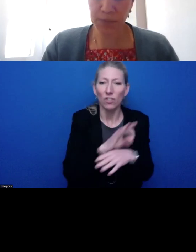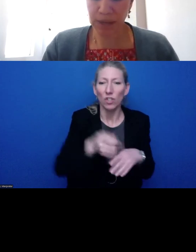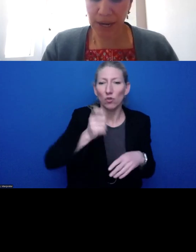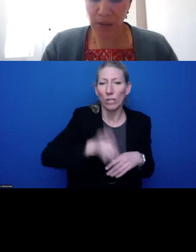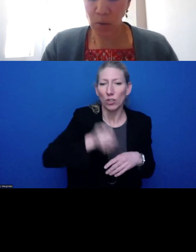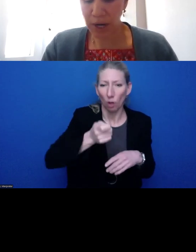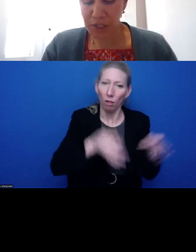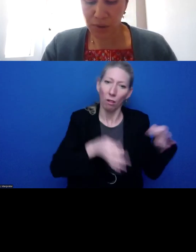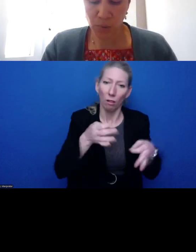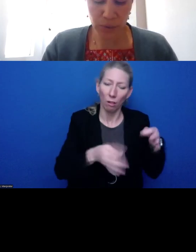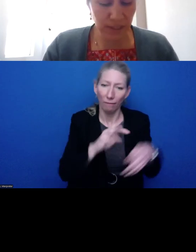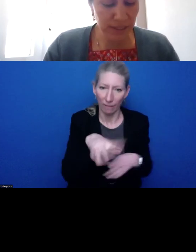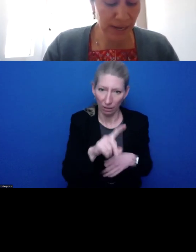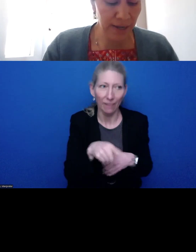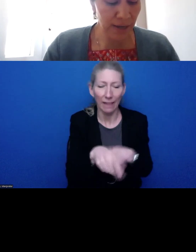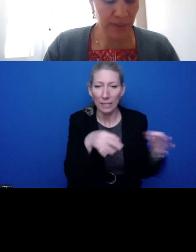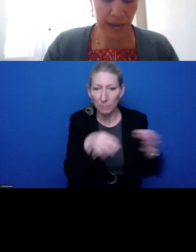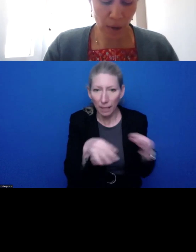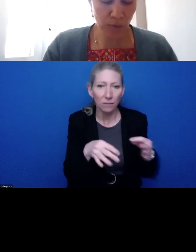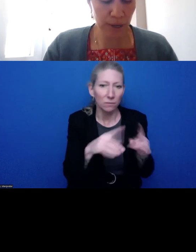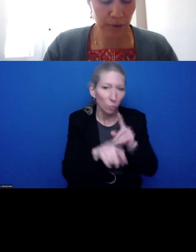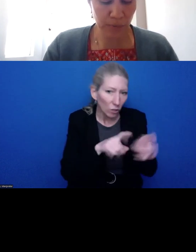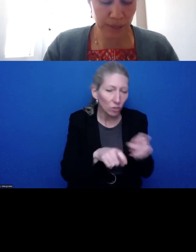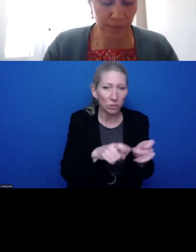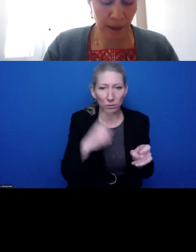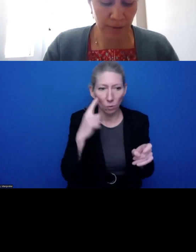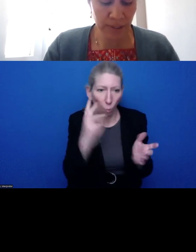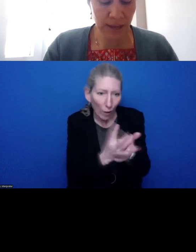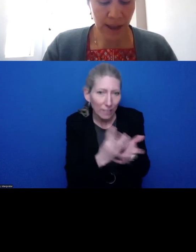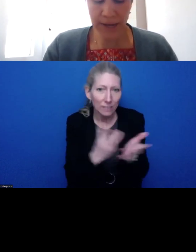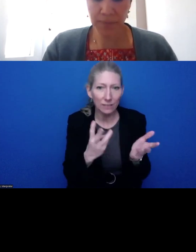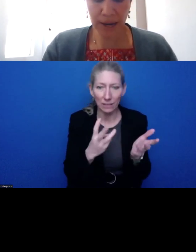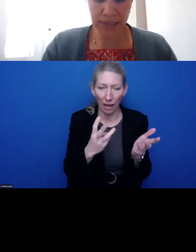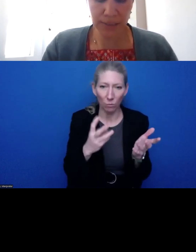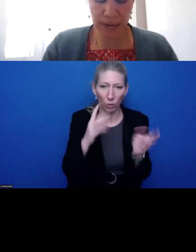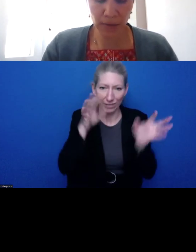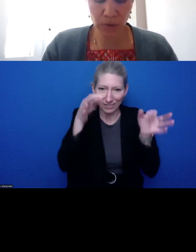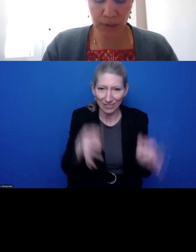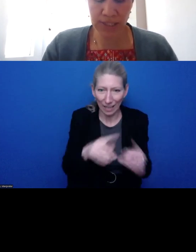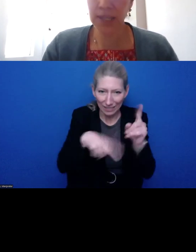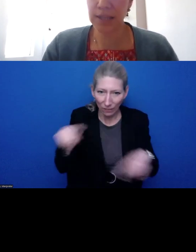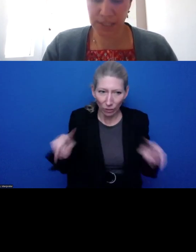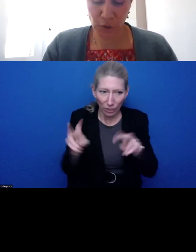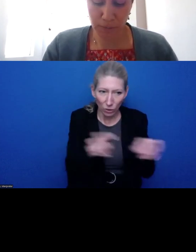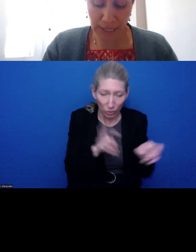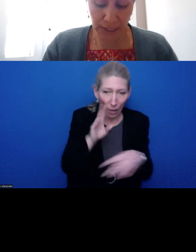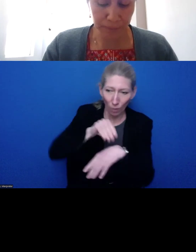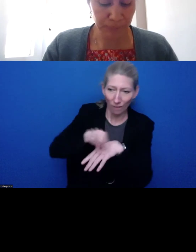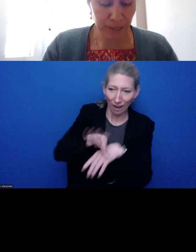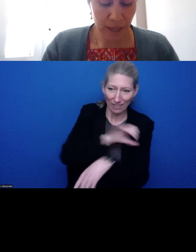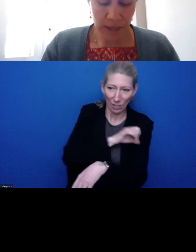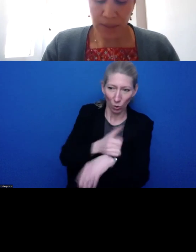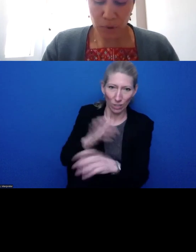who explained, questioned, witnessed, and denounced various matters and advised the main authorities in